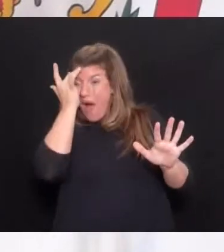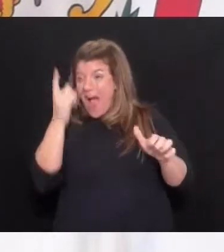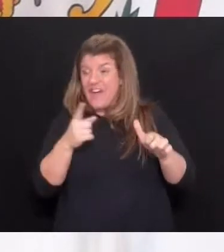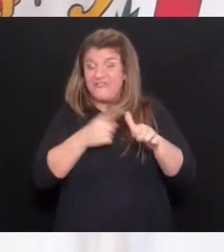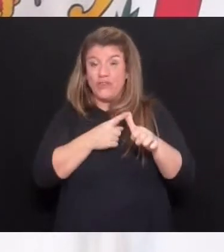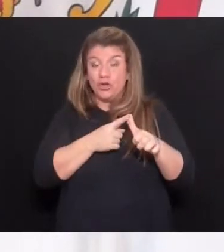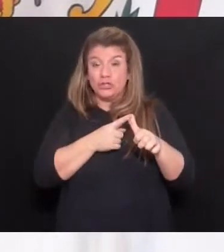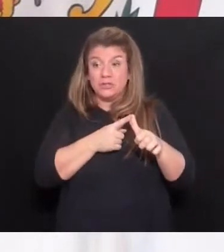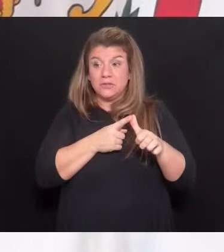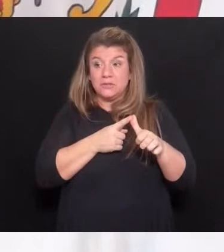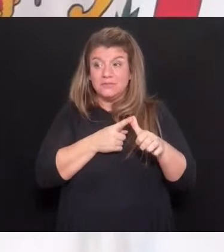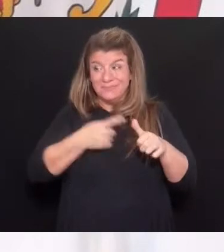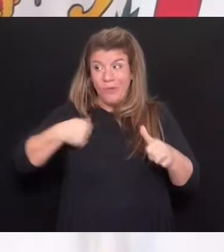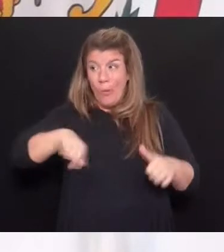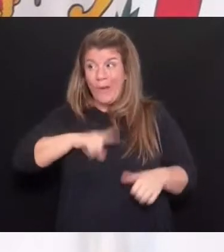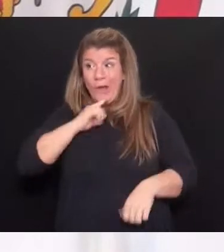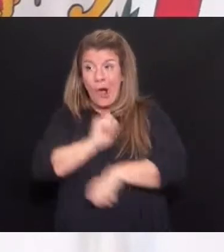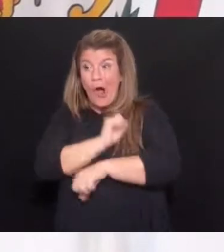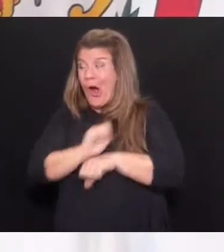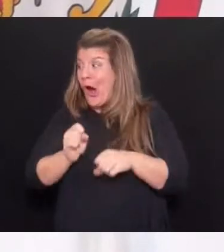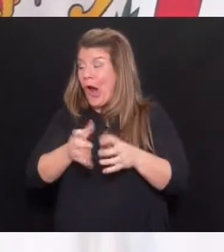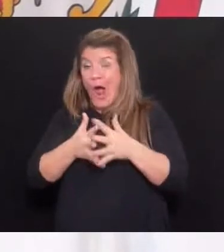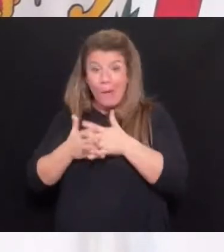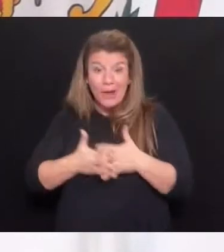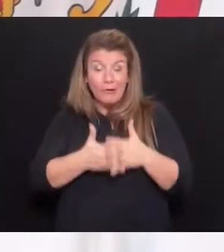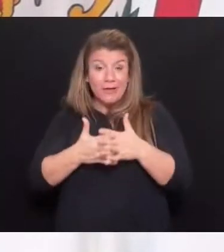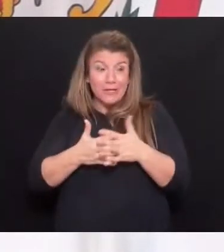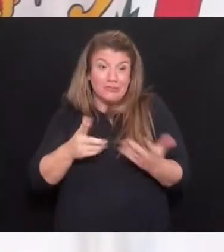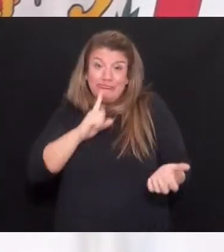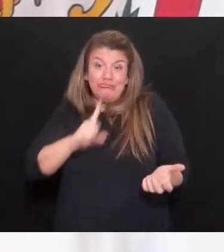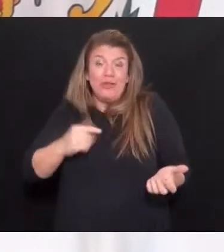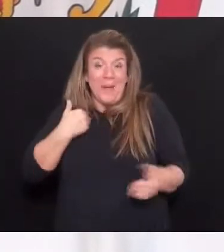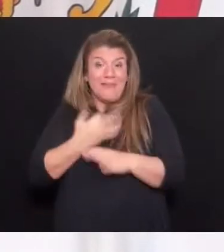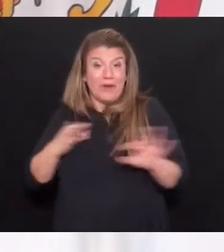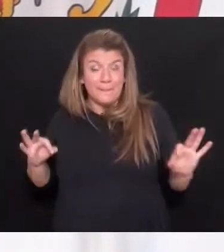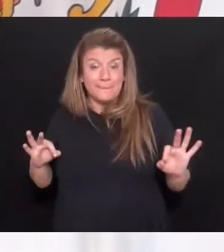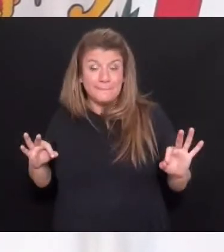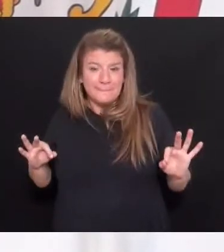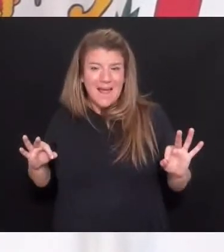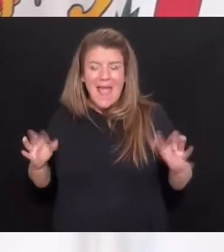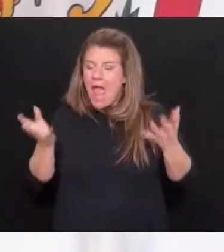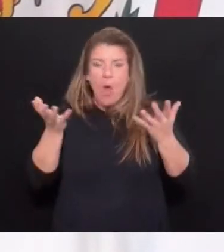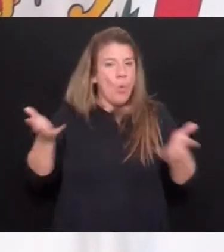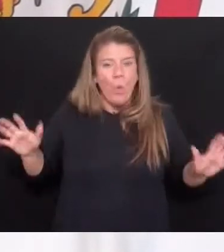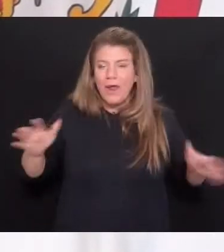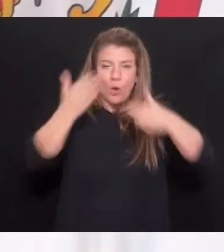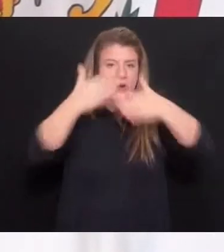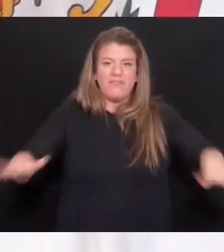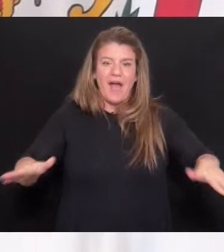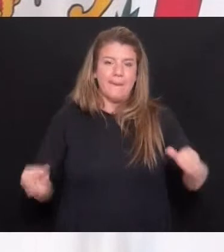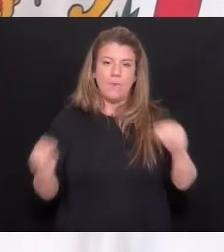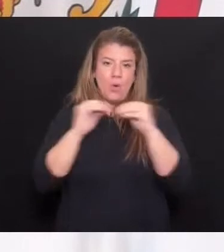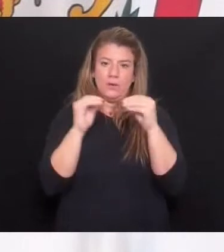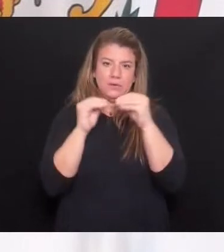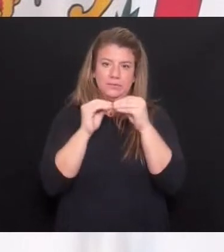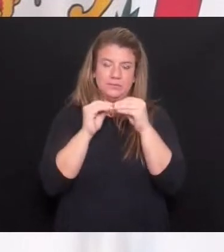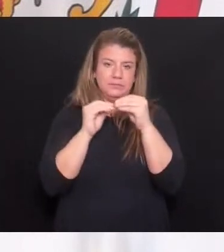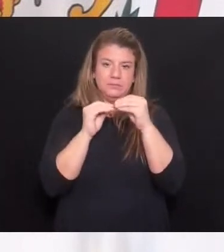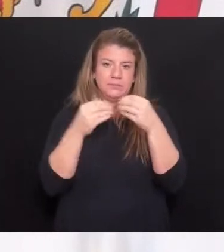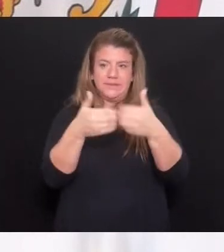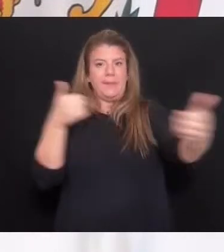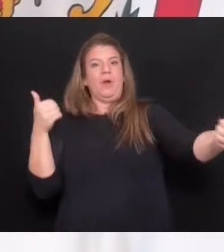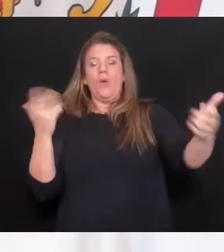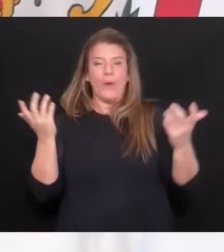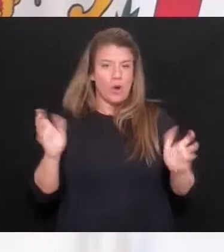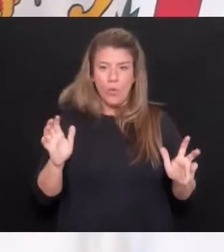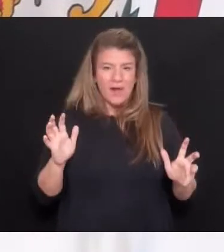are Americans, and we do have our freedoms. And we do not want to divide us even more, do we? I